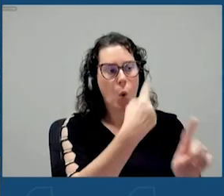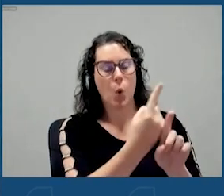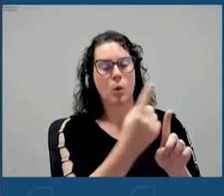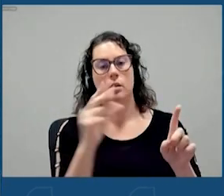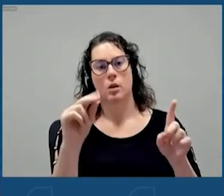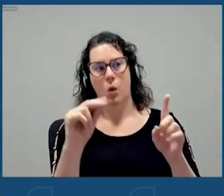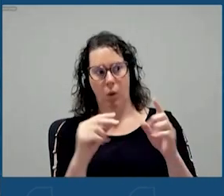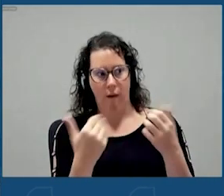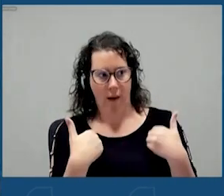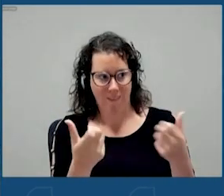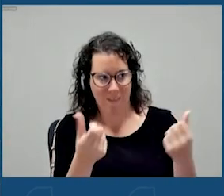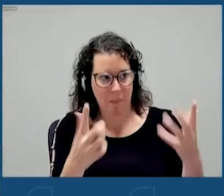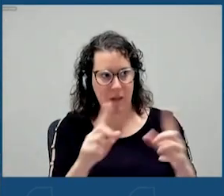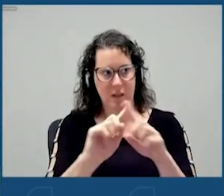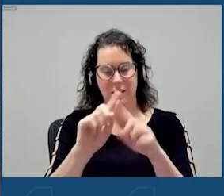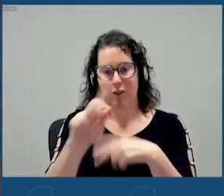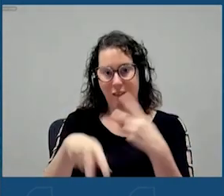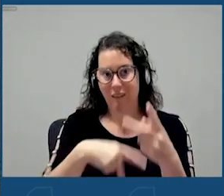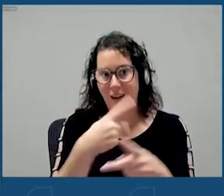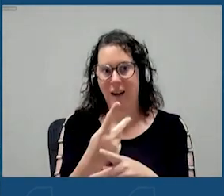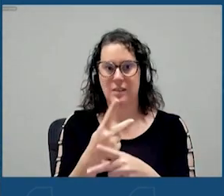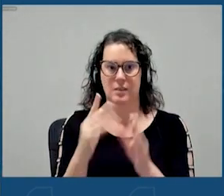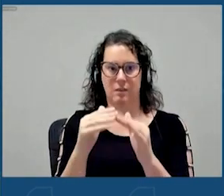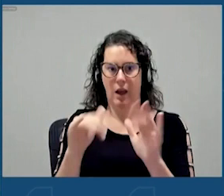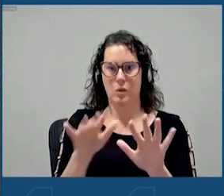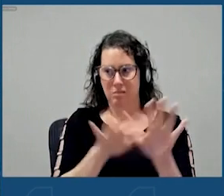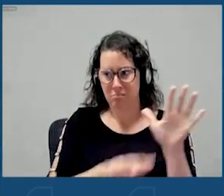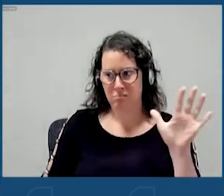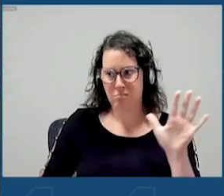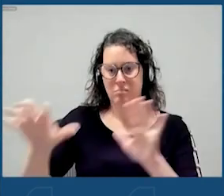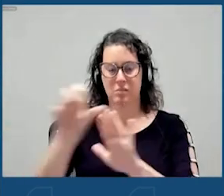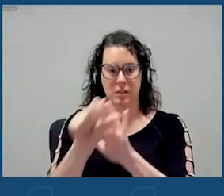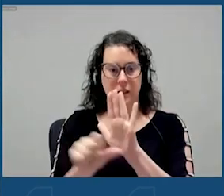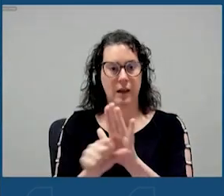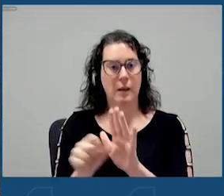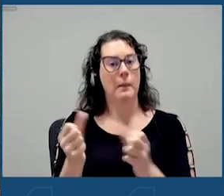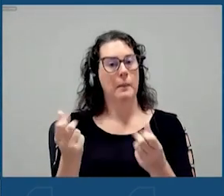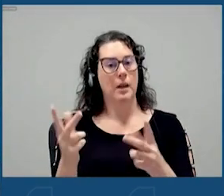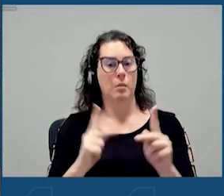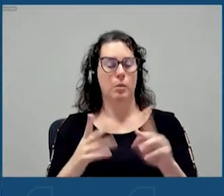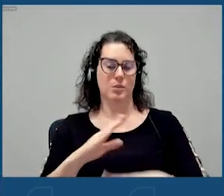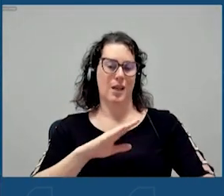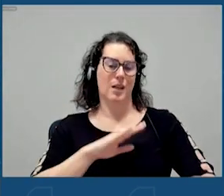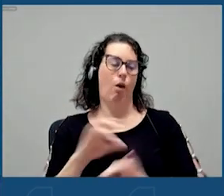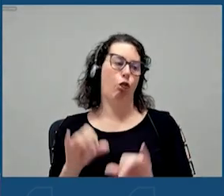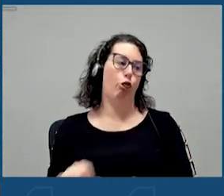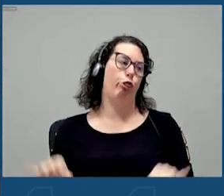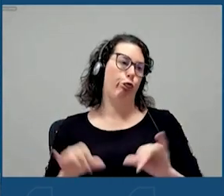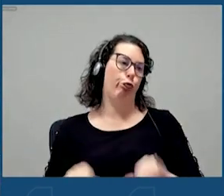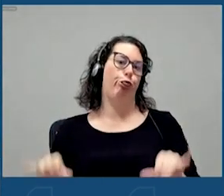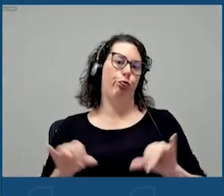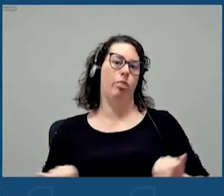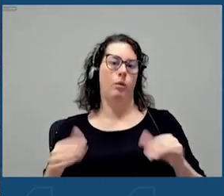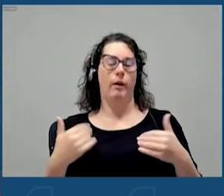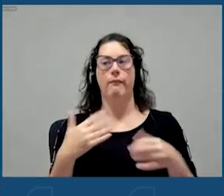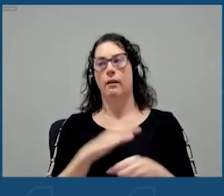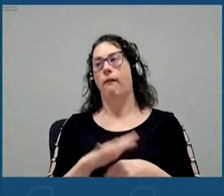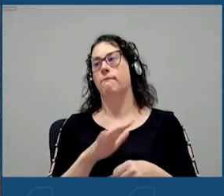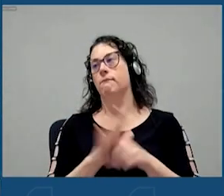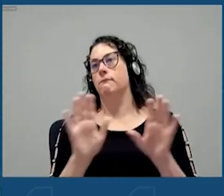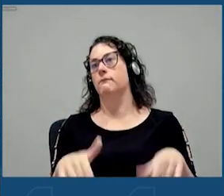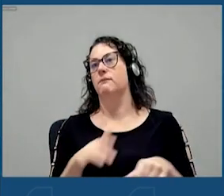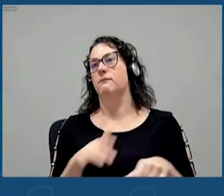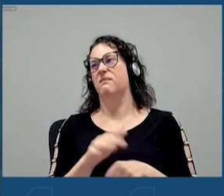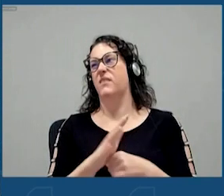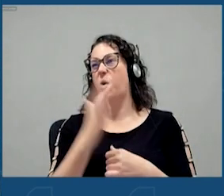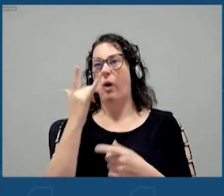all kinds of housing across the state of New York. And some people are satisfied with the status quo. We have enough. Why shake